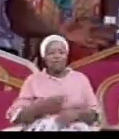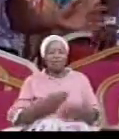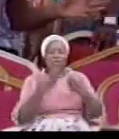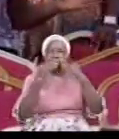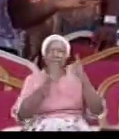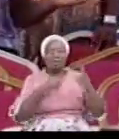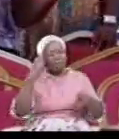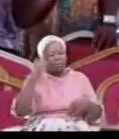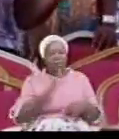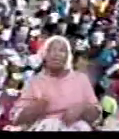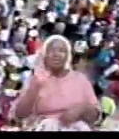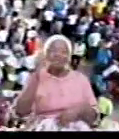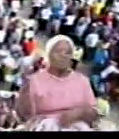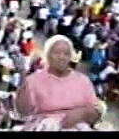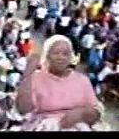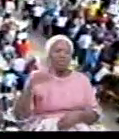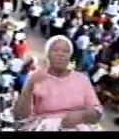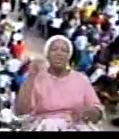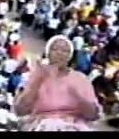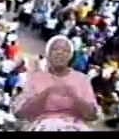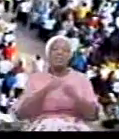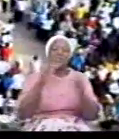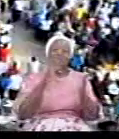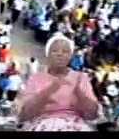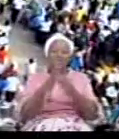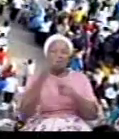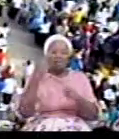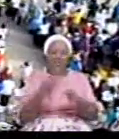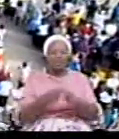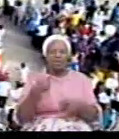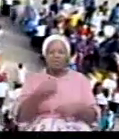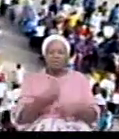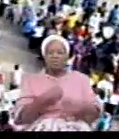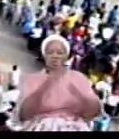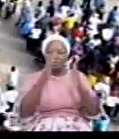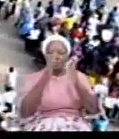In Jesus' name we pray.